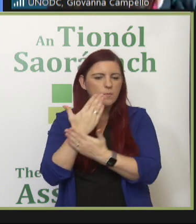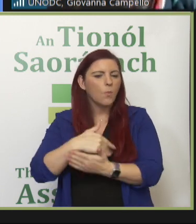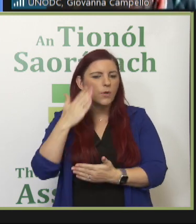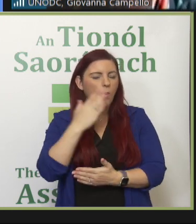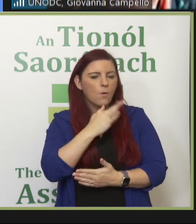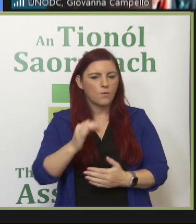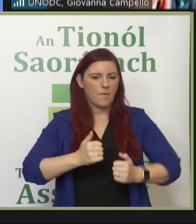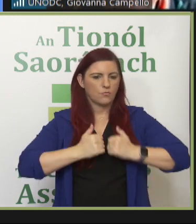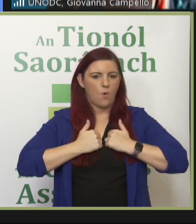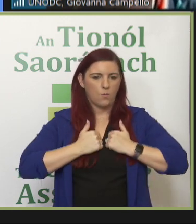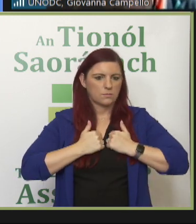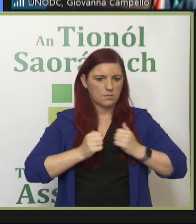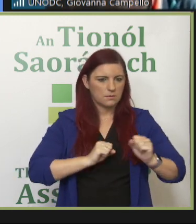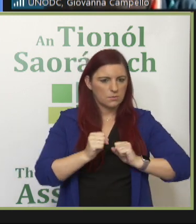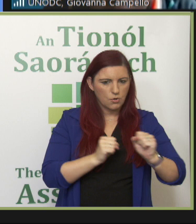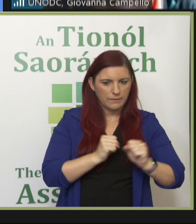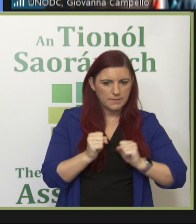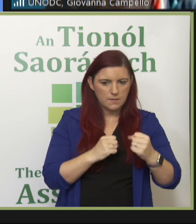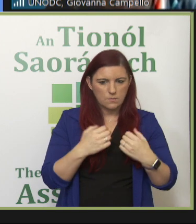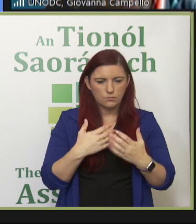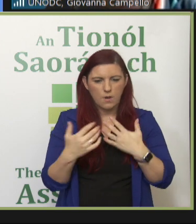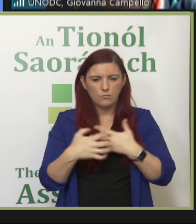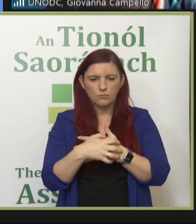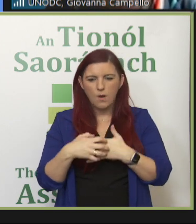colleagues in the World Drug Report that approximately